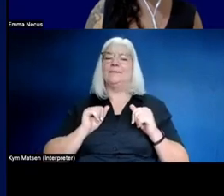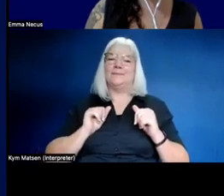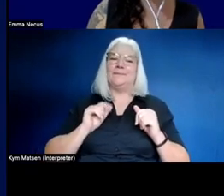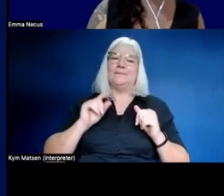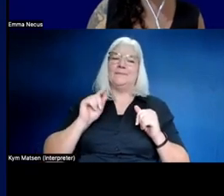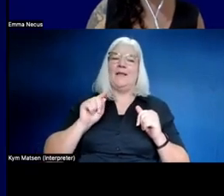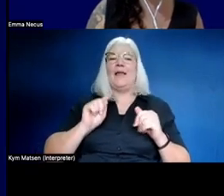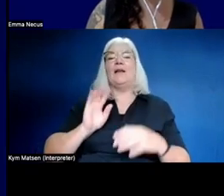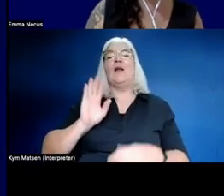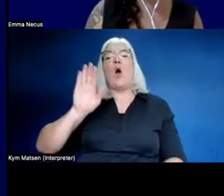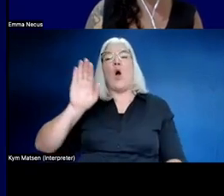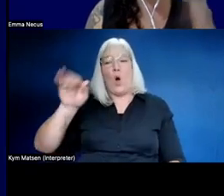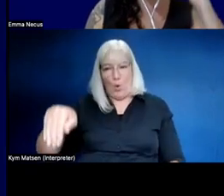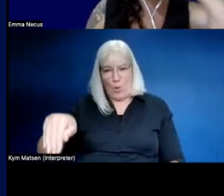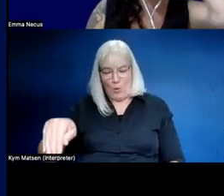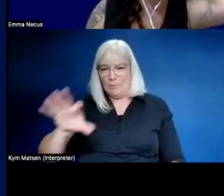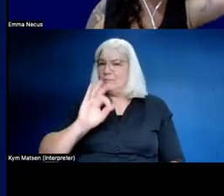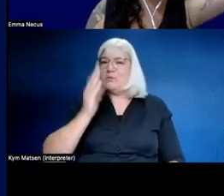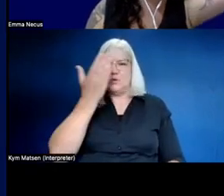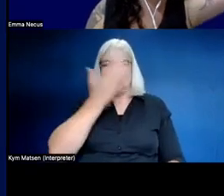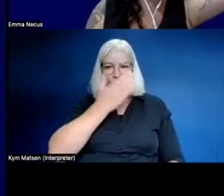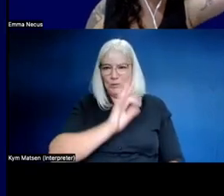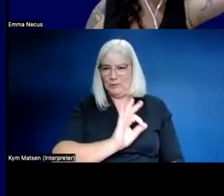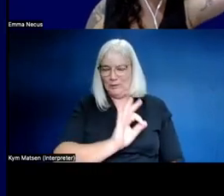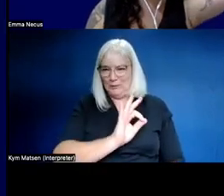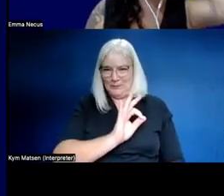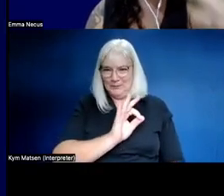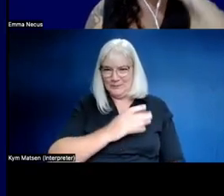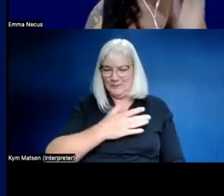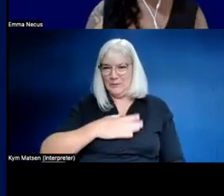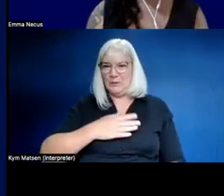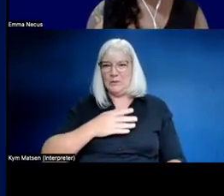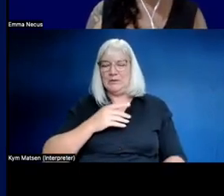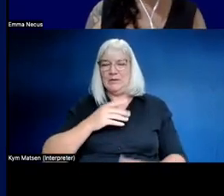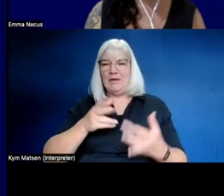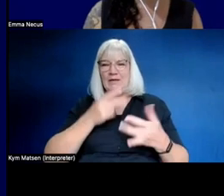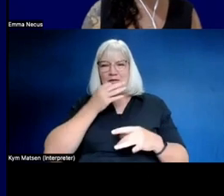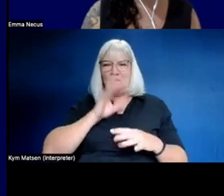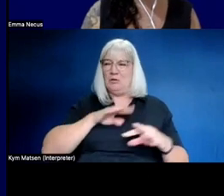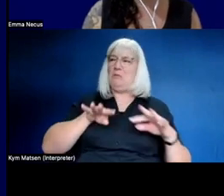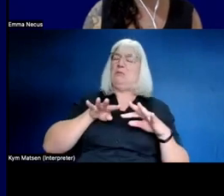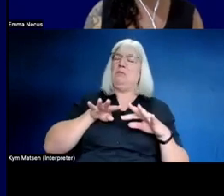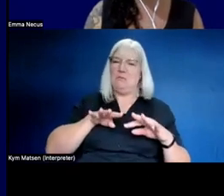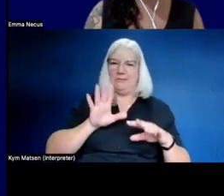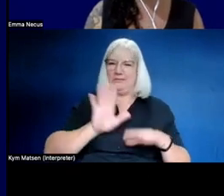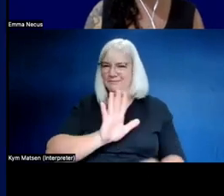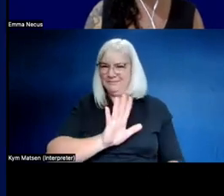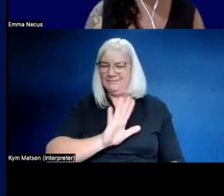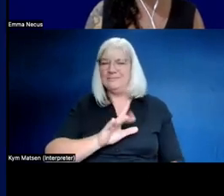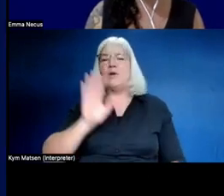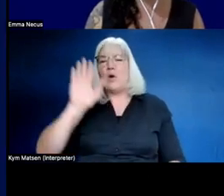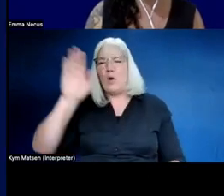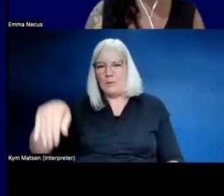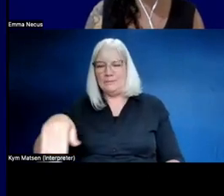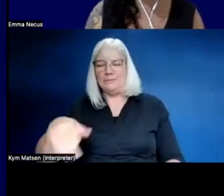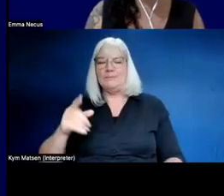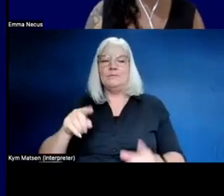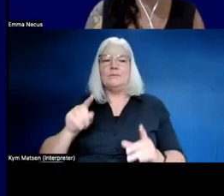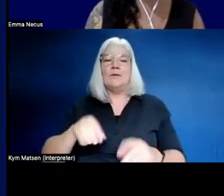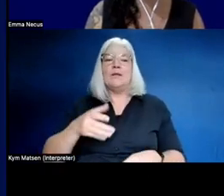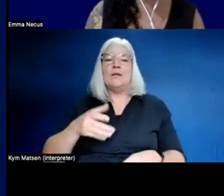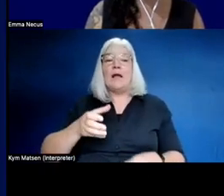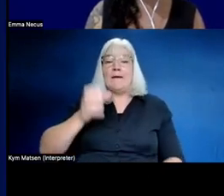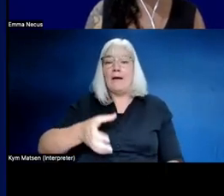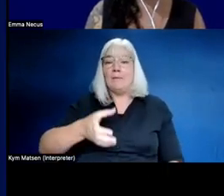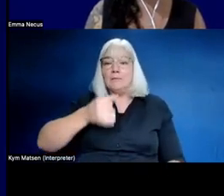we don't ask her to do that at school because of the social implications. We've introduced cup drinking as a fun game as opposed to asking her to